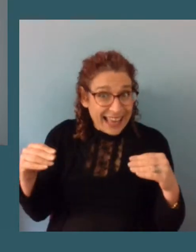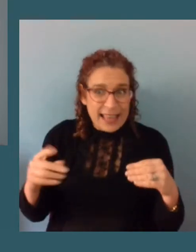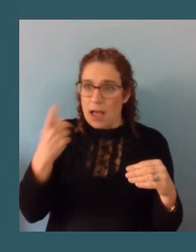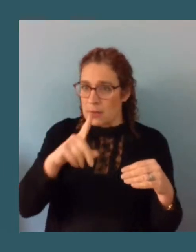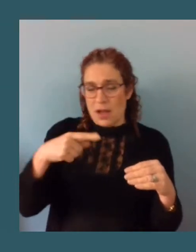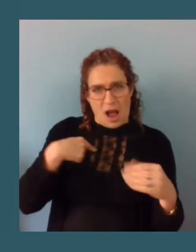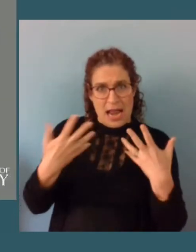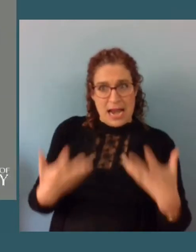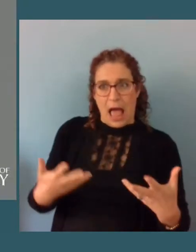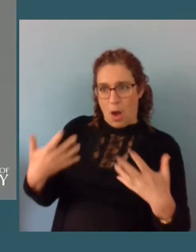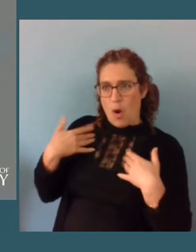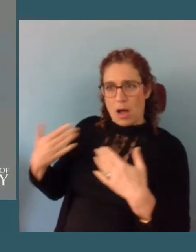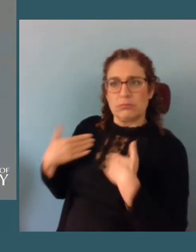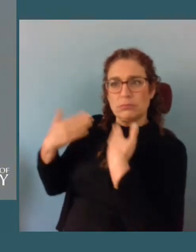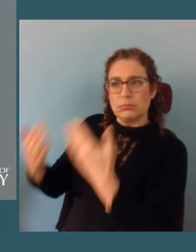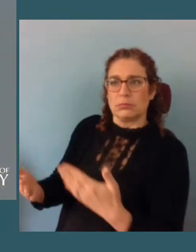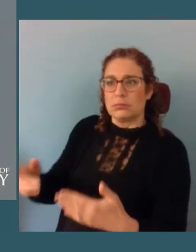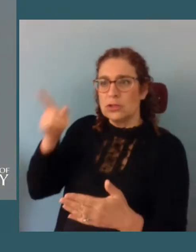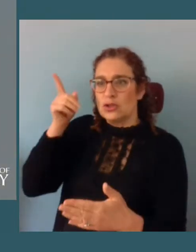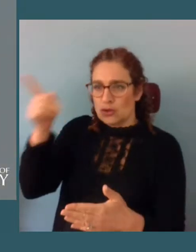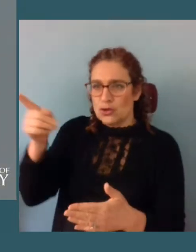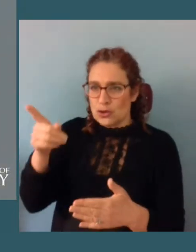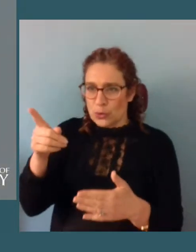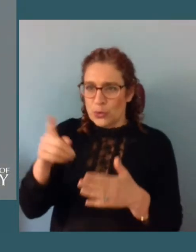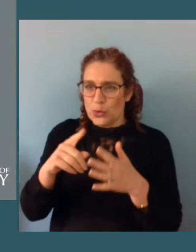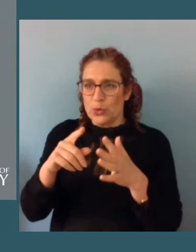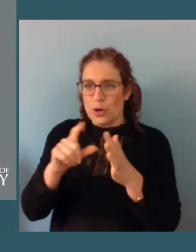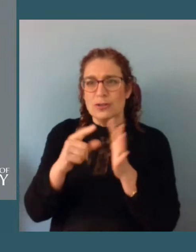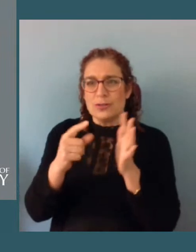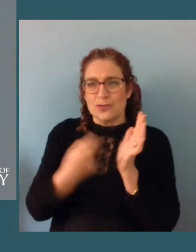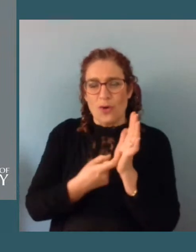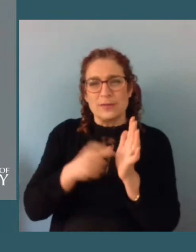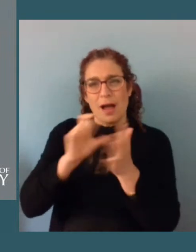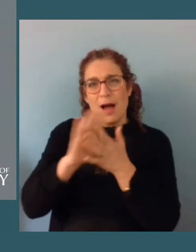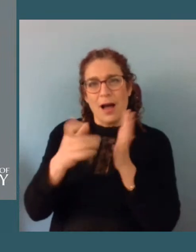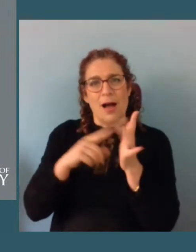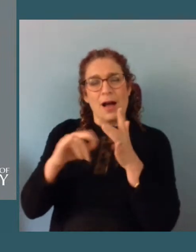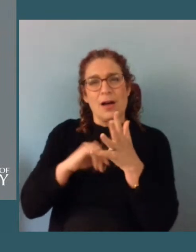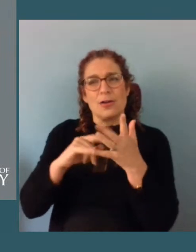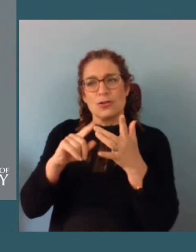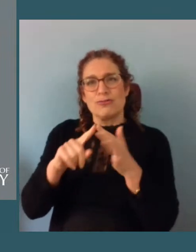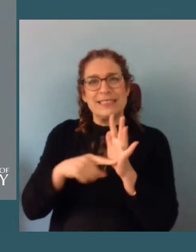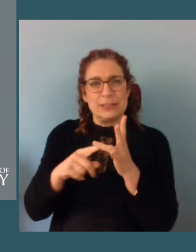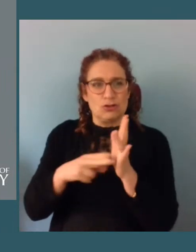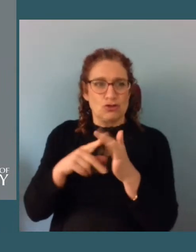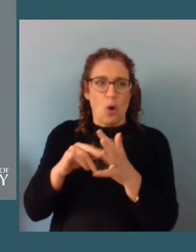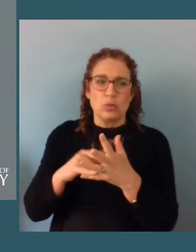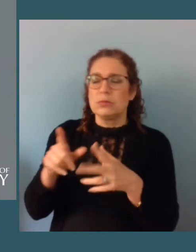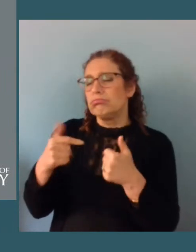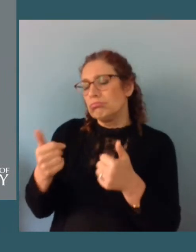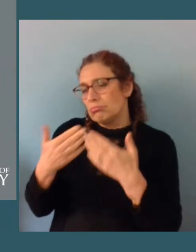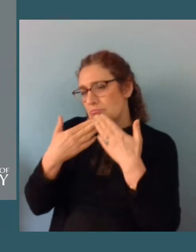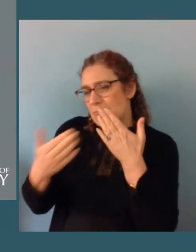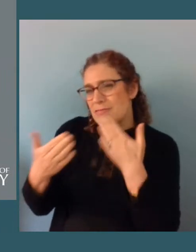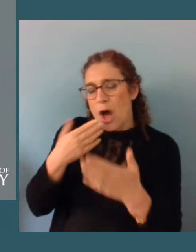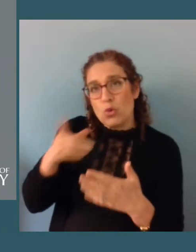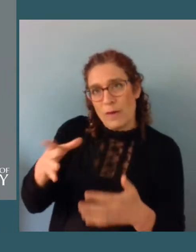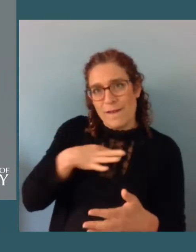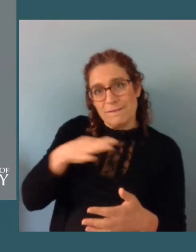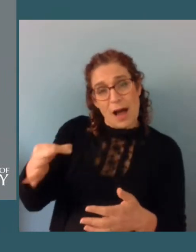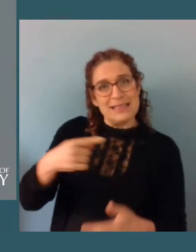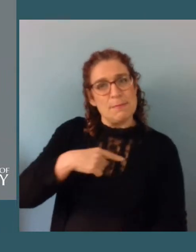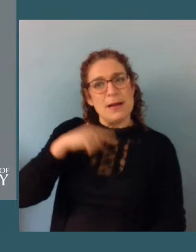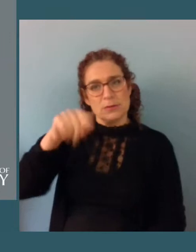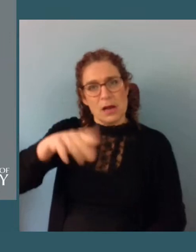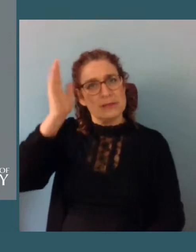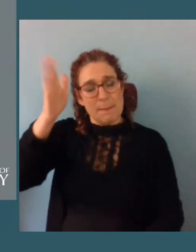hand over to Dr. Chrissy Jones. Lovely. Thank you so much, Laura, and thank you for inviting me to speak about this